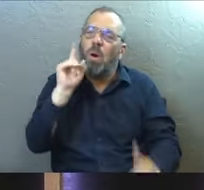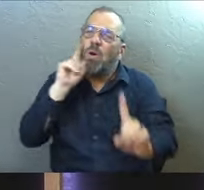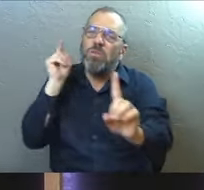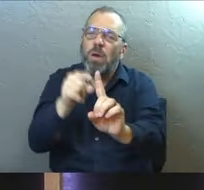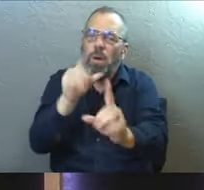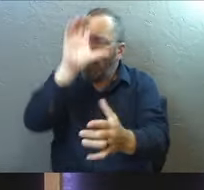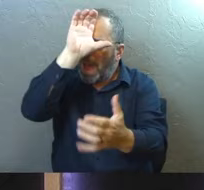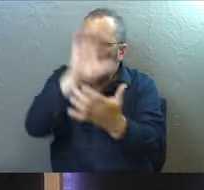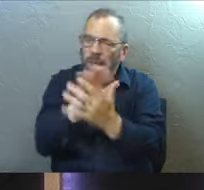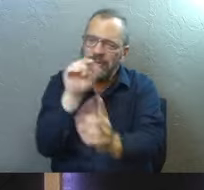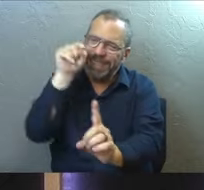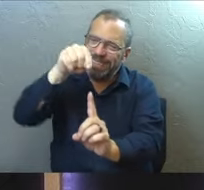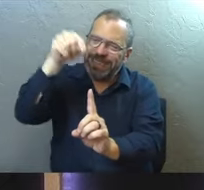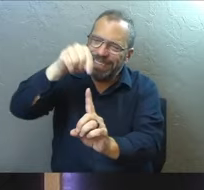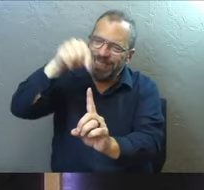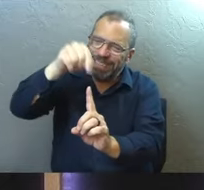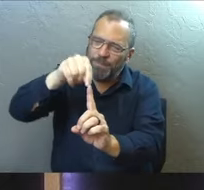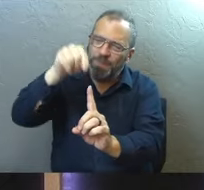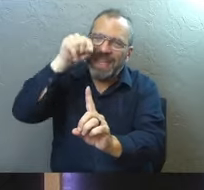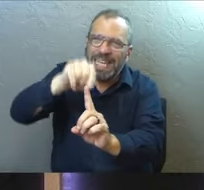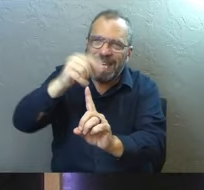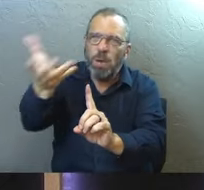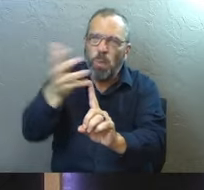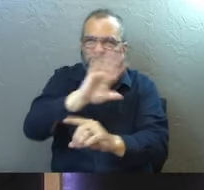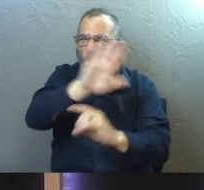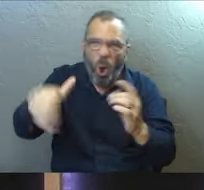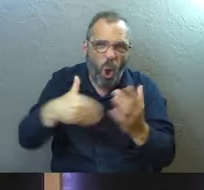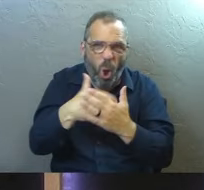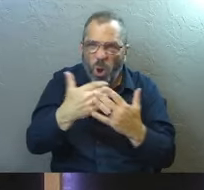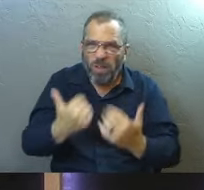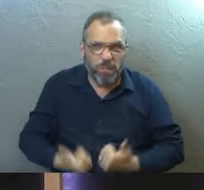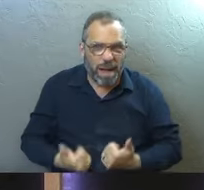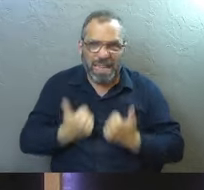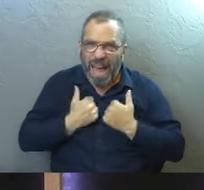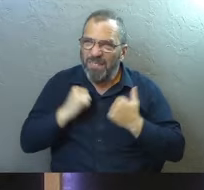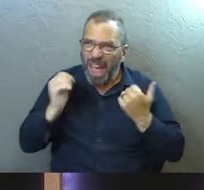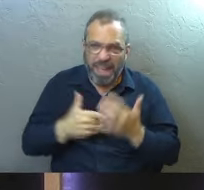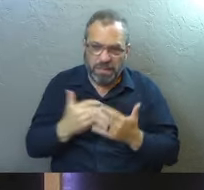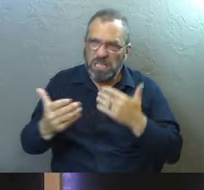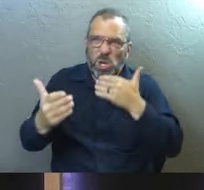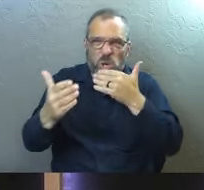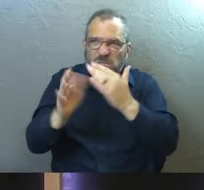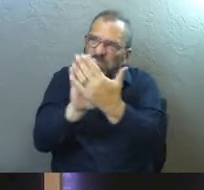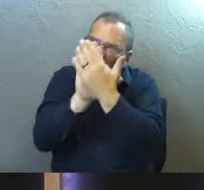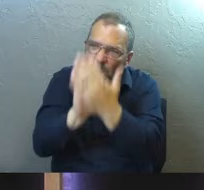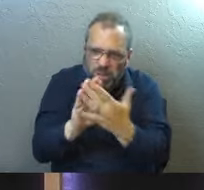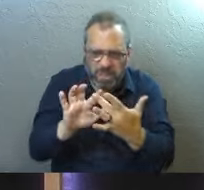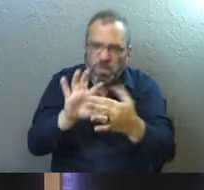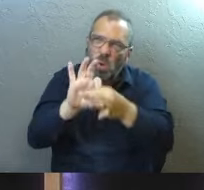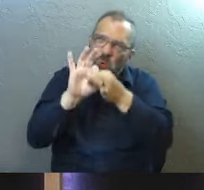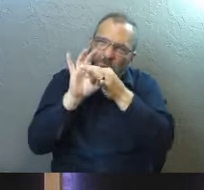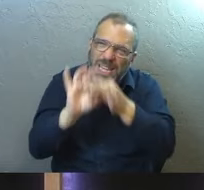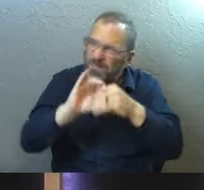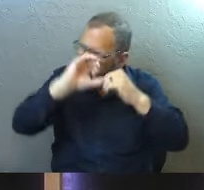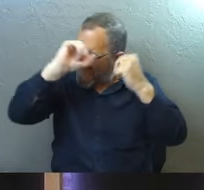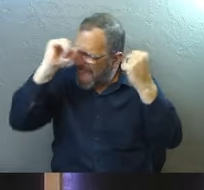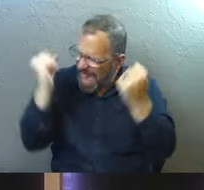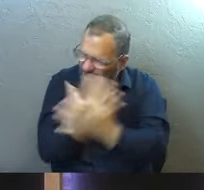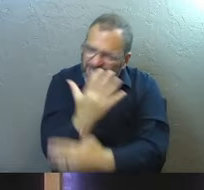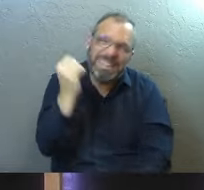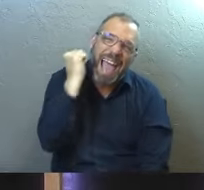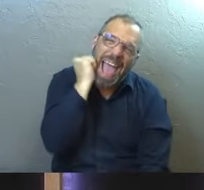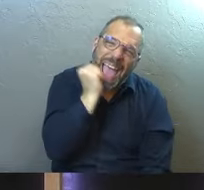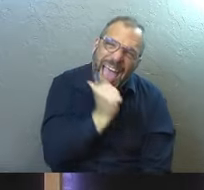goal, I believe, is that God wants every part of our life. God wants closeness. God wants relationship every single